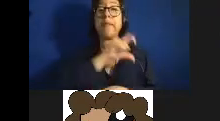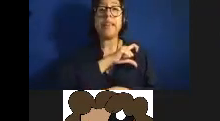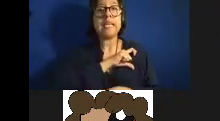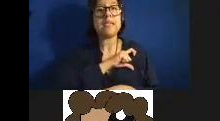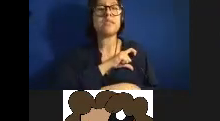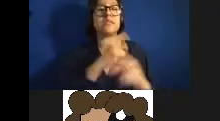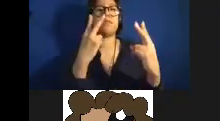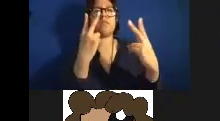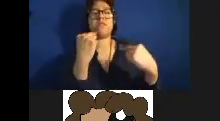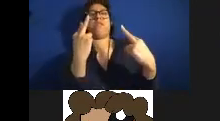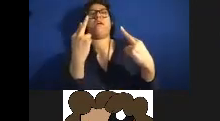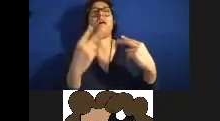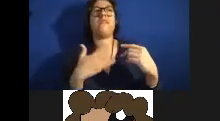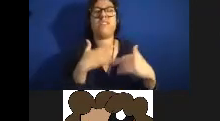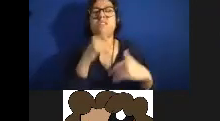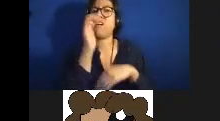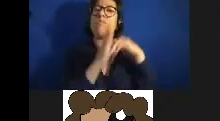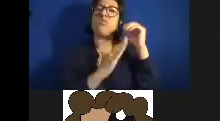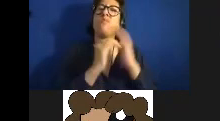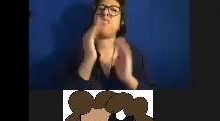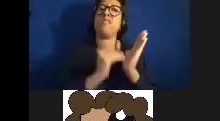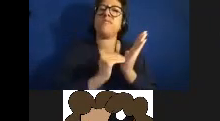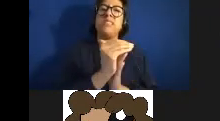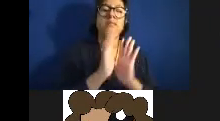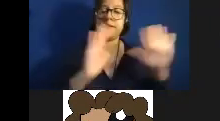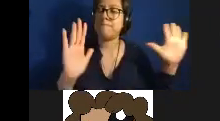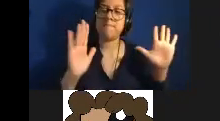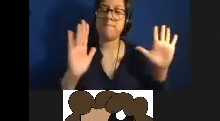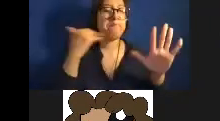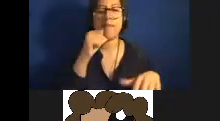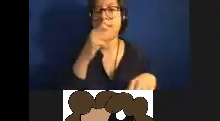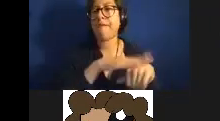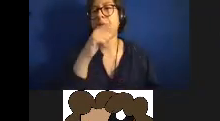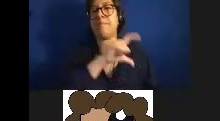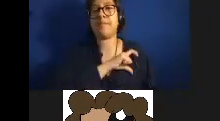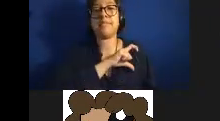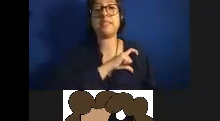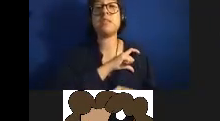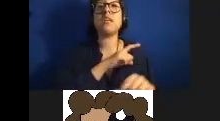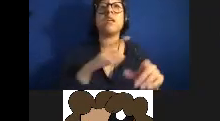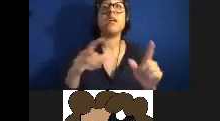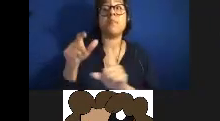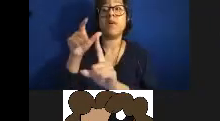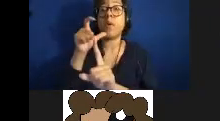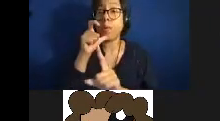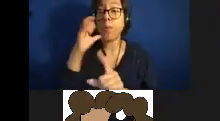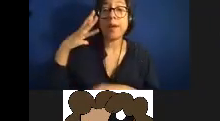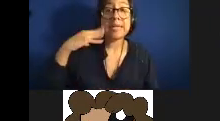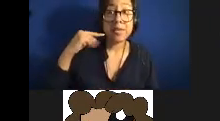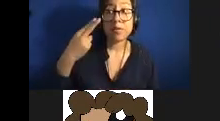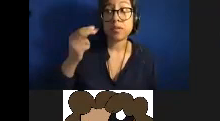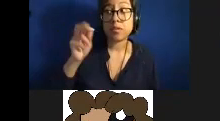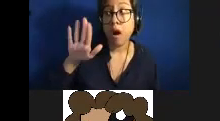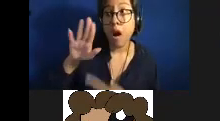feel worse, and I didn't want that to happen. So, but also, I do believe in supporting the person that got harm need. So if they want the